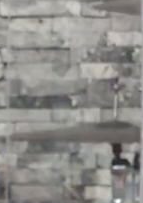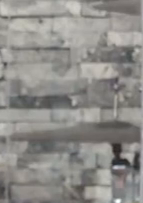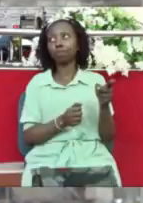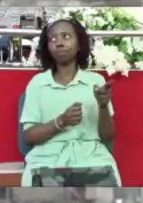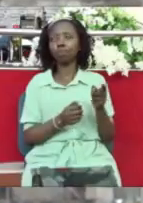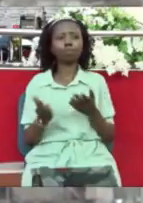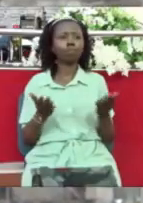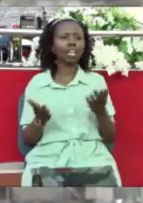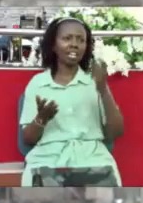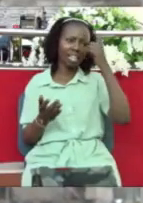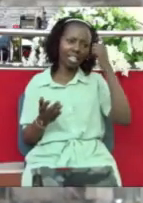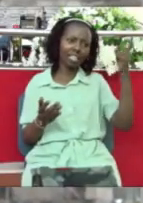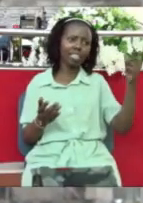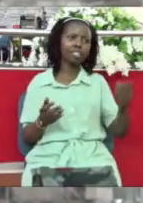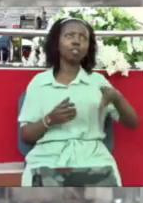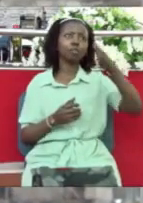Any dream that God gives you,